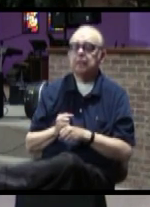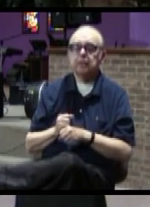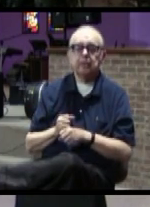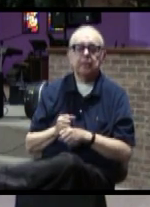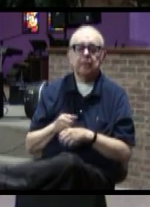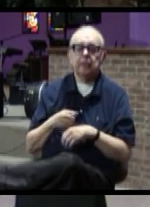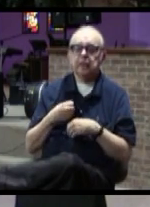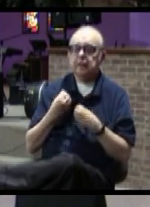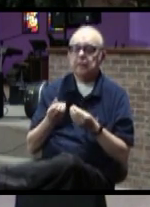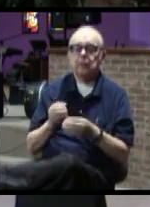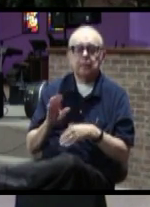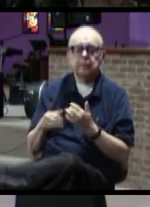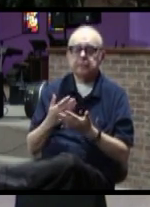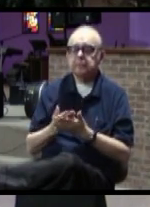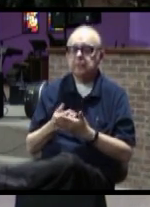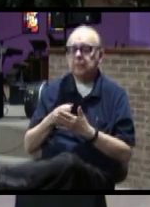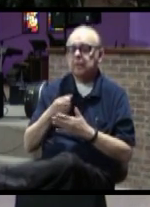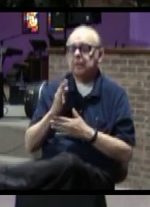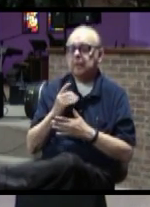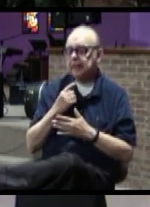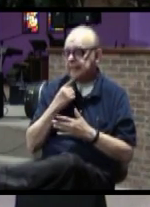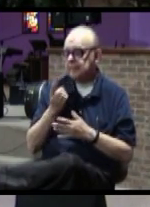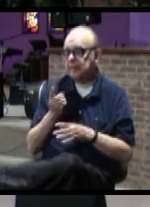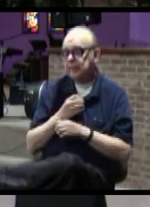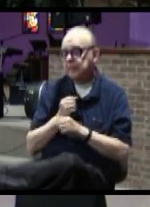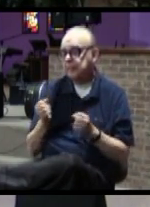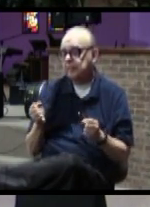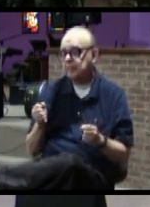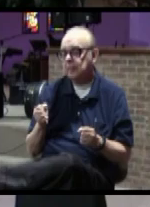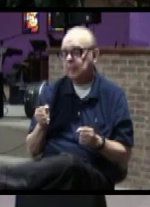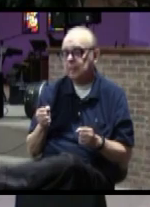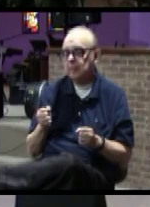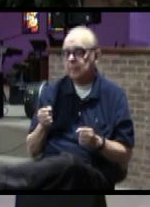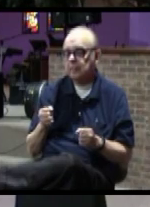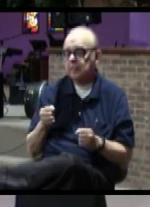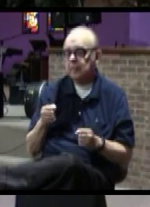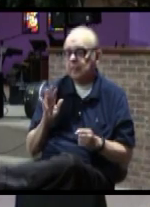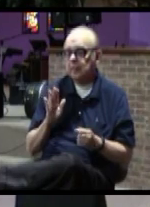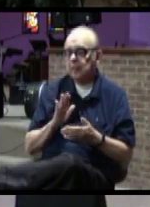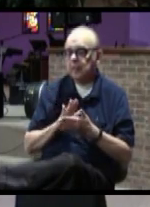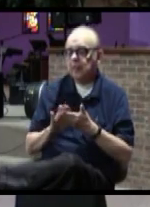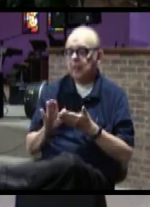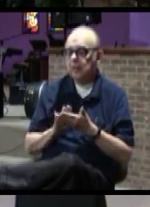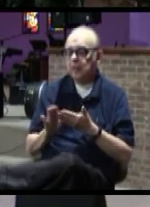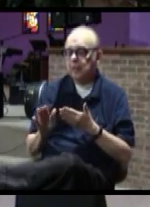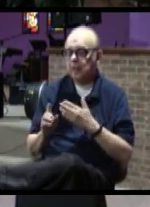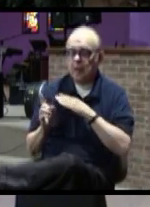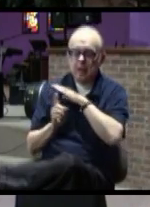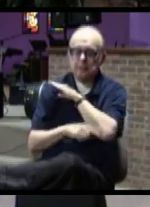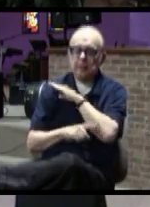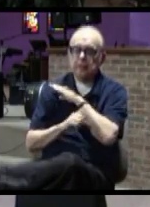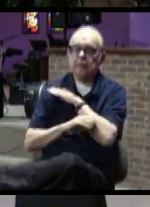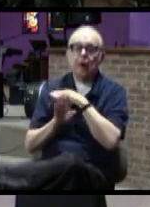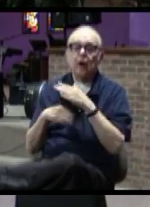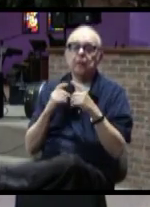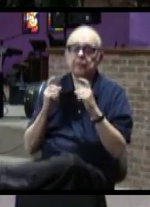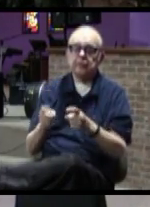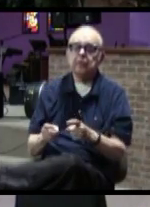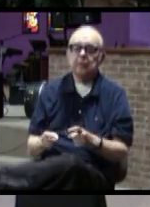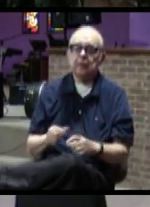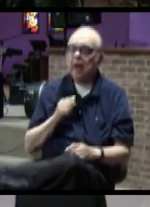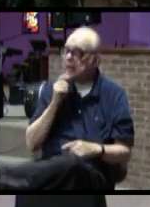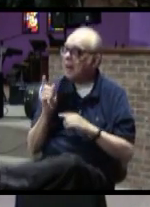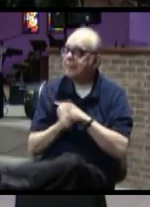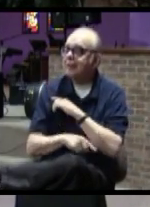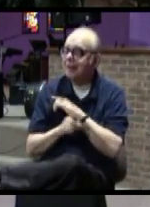You got to be forgiven of all of them. Do you know what God does when he saves us? He forgives us of the penalty of all of our